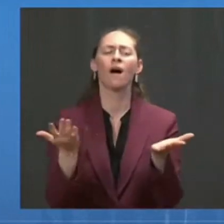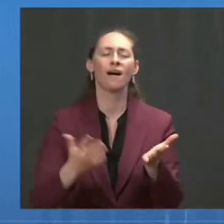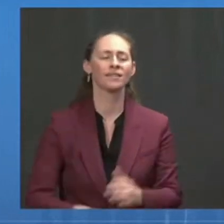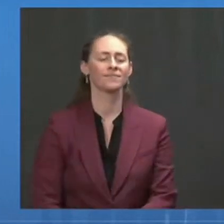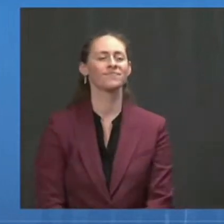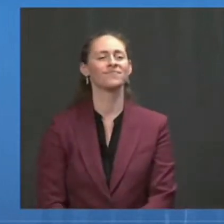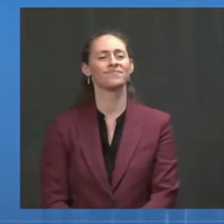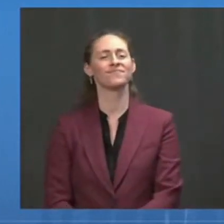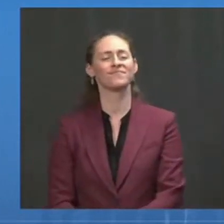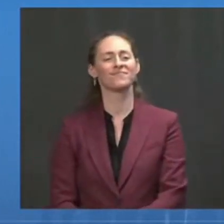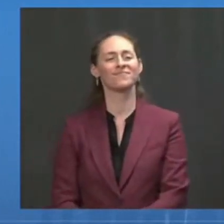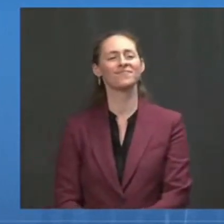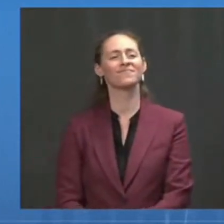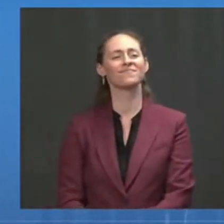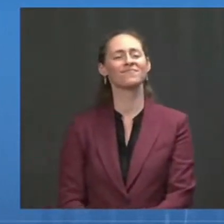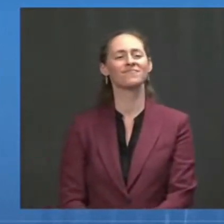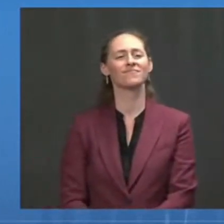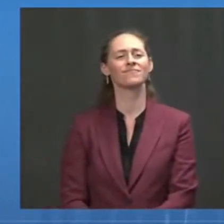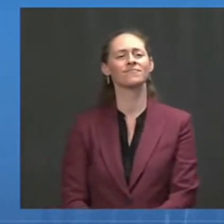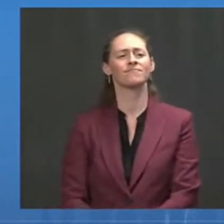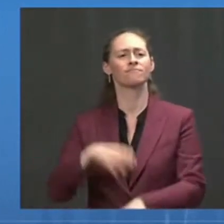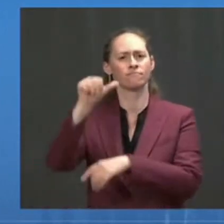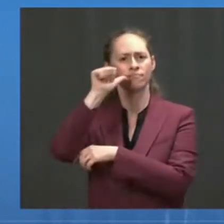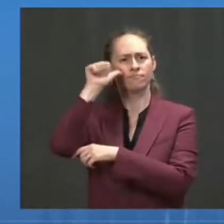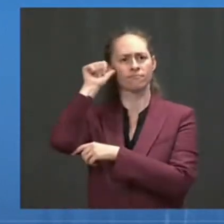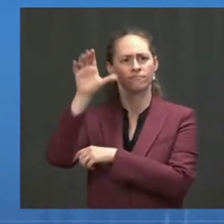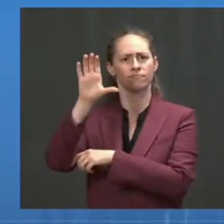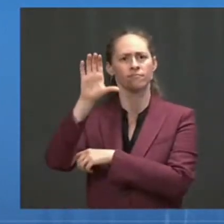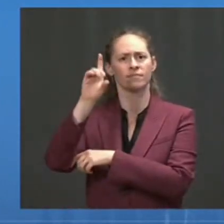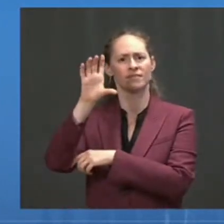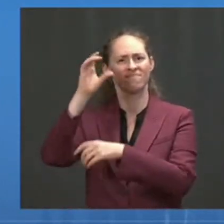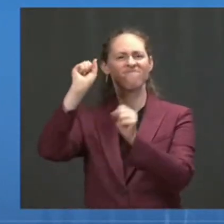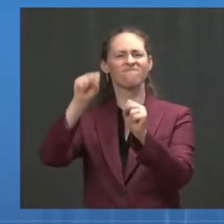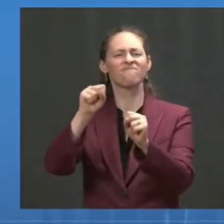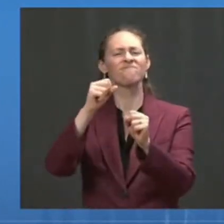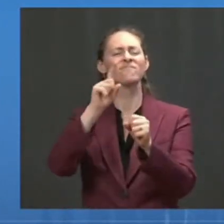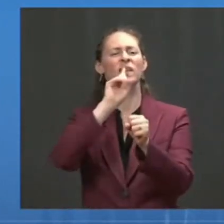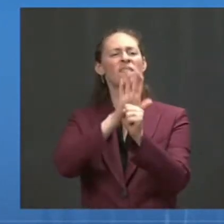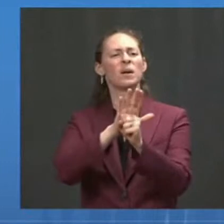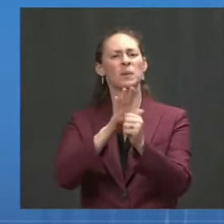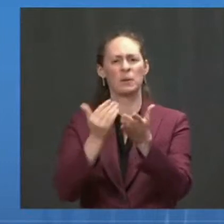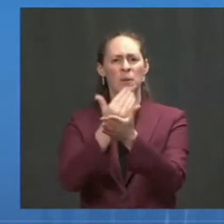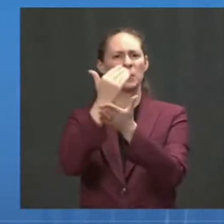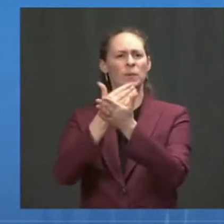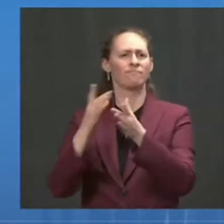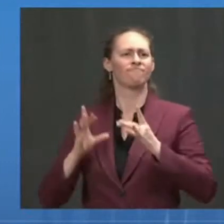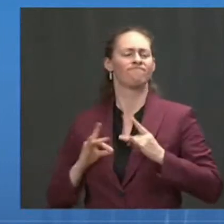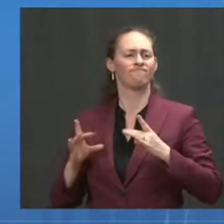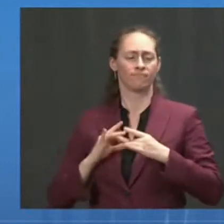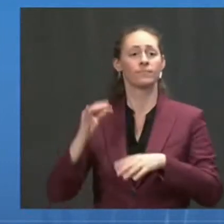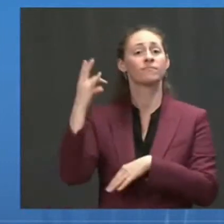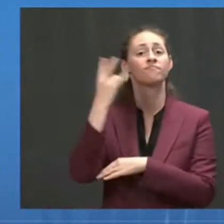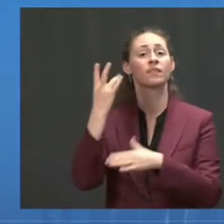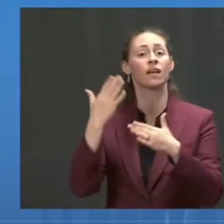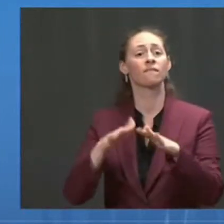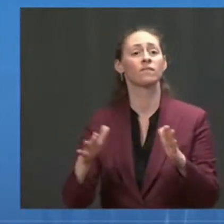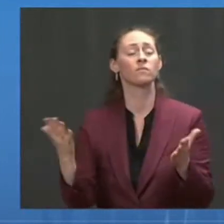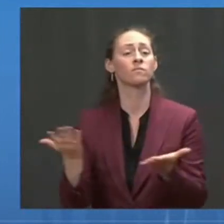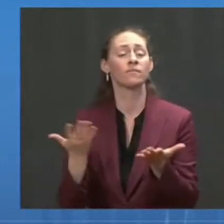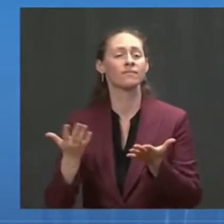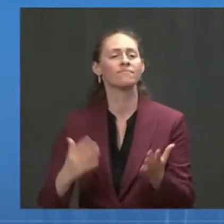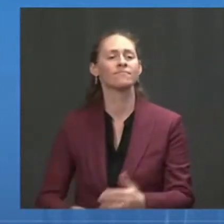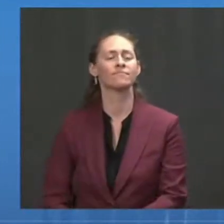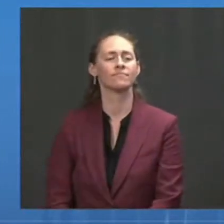132,384 new cases of COVID-19. Our 7-day average is about 113,000 cases per day, and this represents